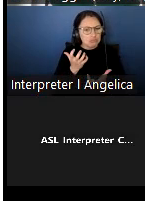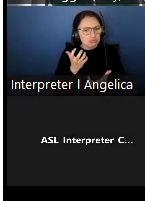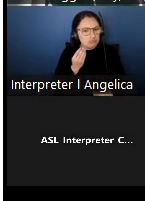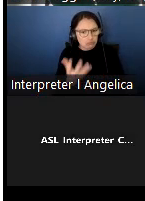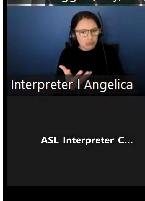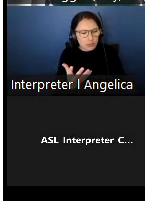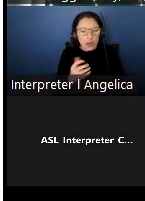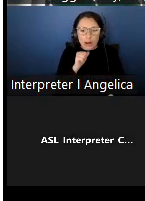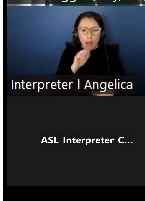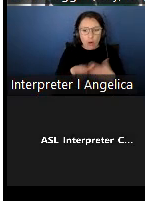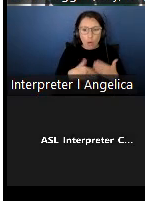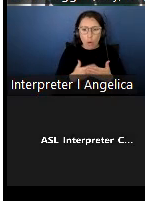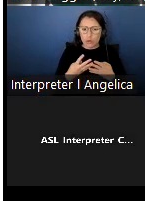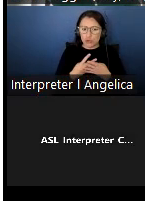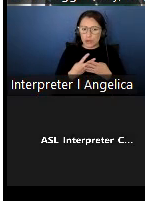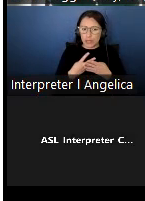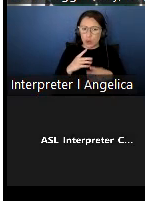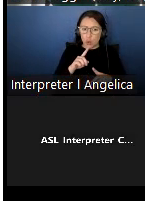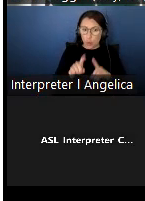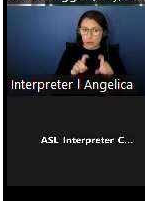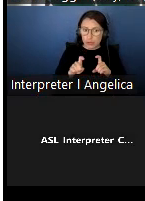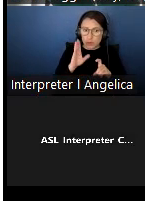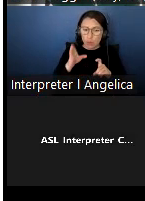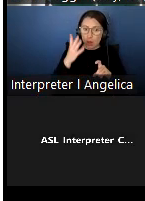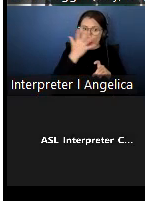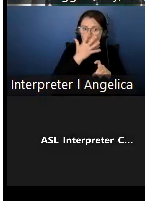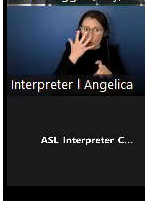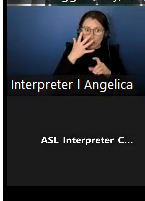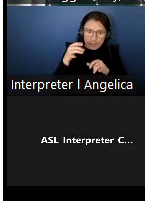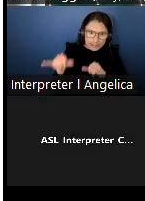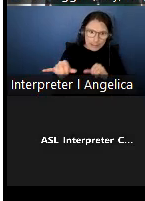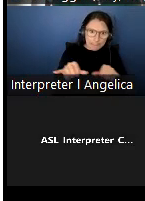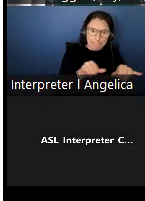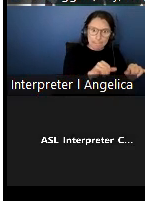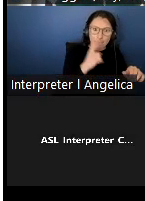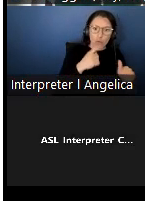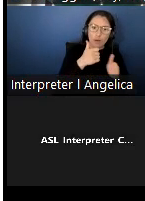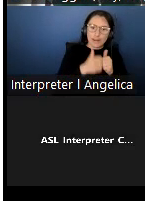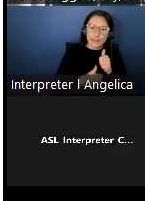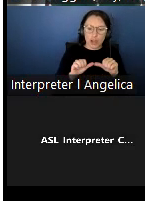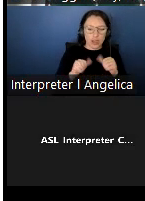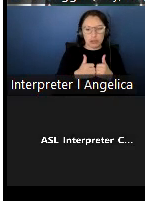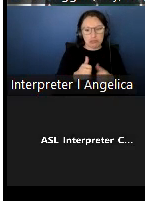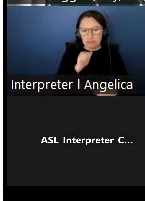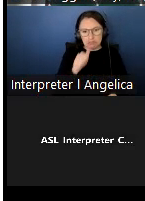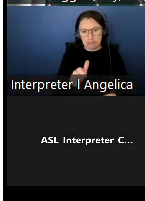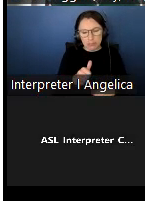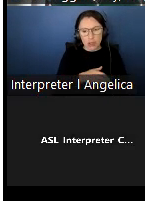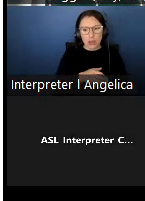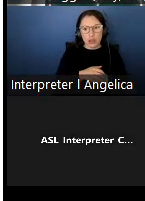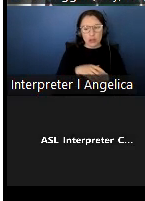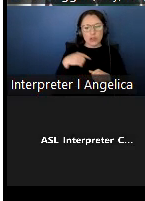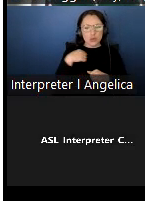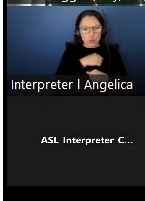screening questions will look the same across different agencies. So as we continue to explore